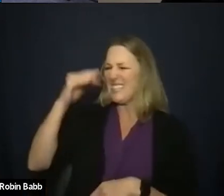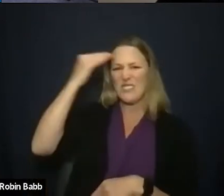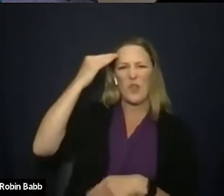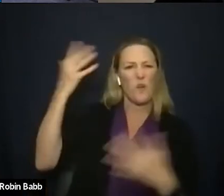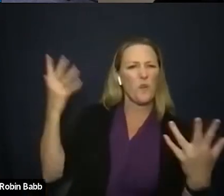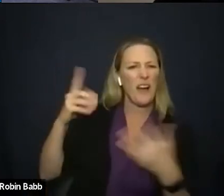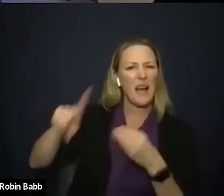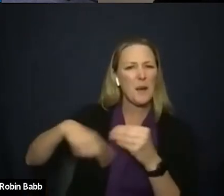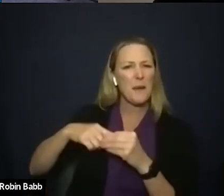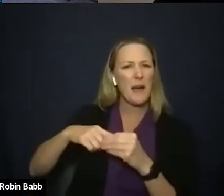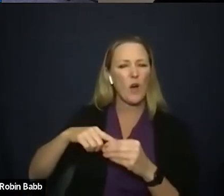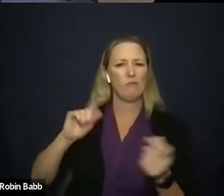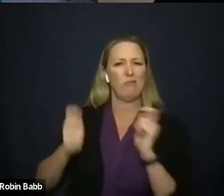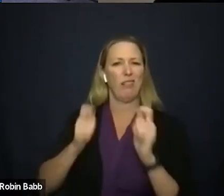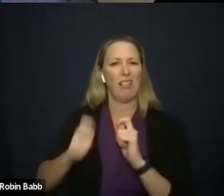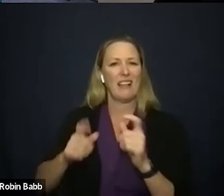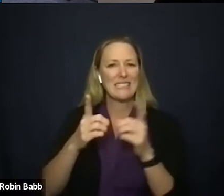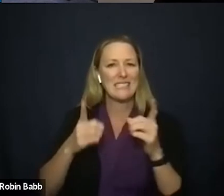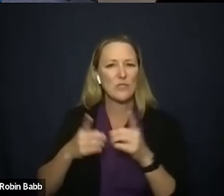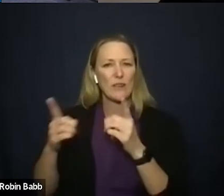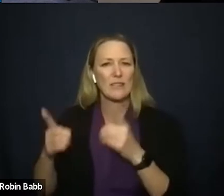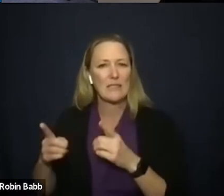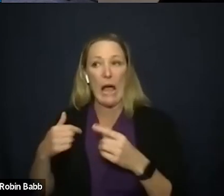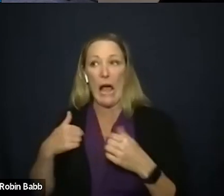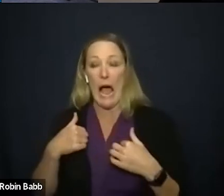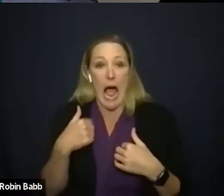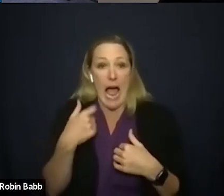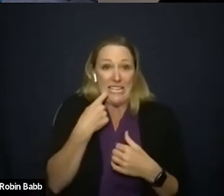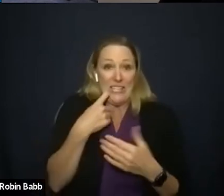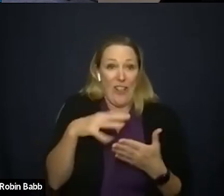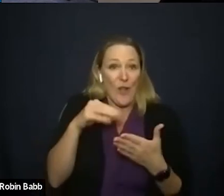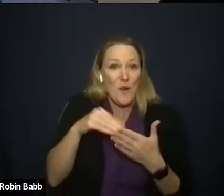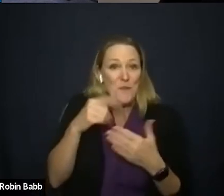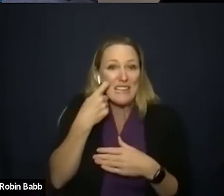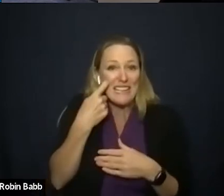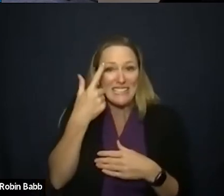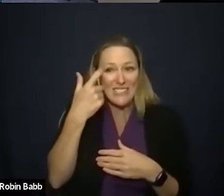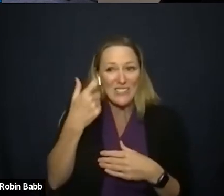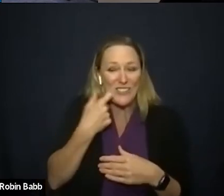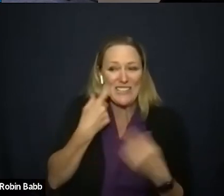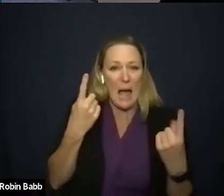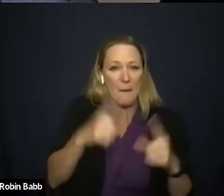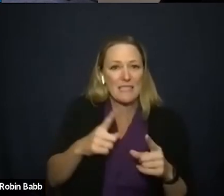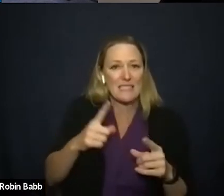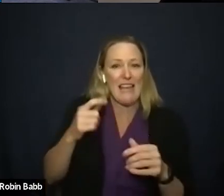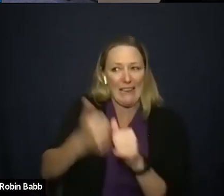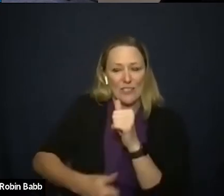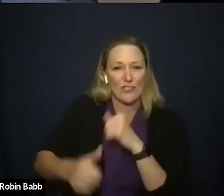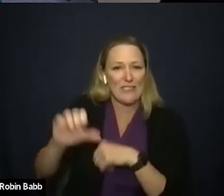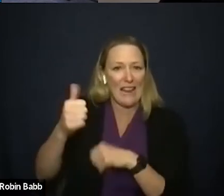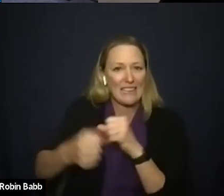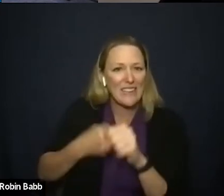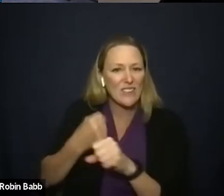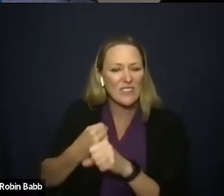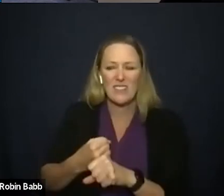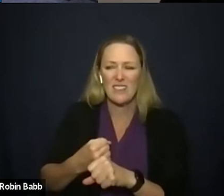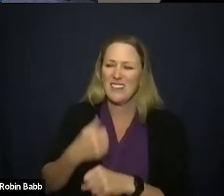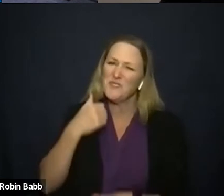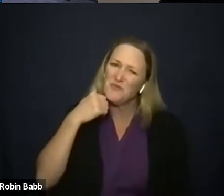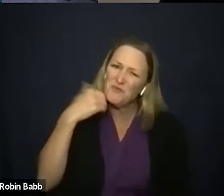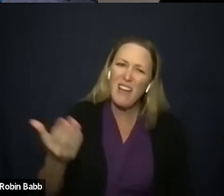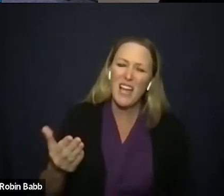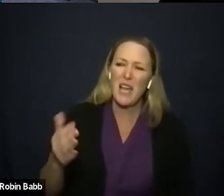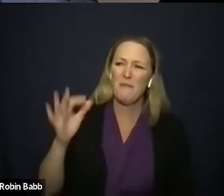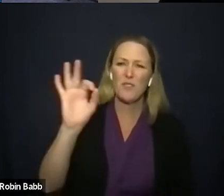learning about redistricting because it only happens every 10 years and it's even more shameful that future leaders of america would train